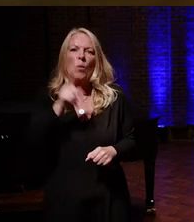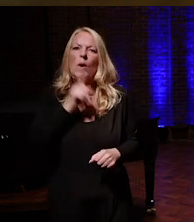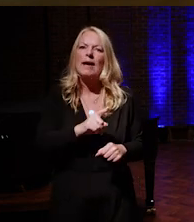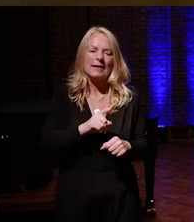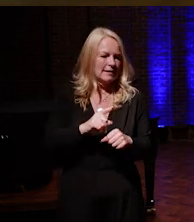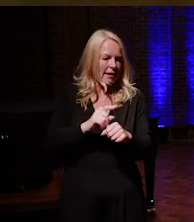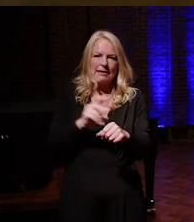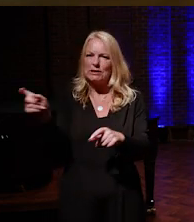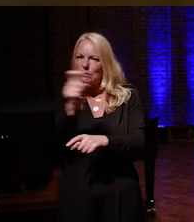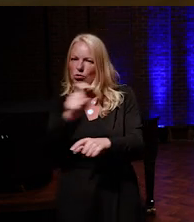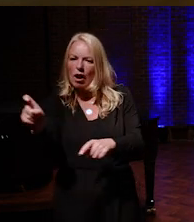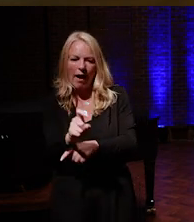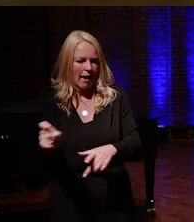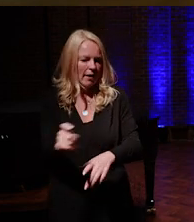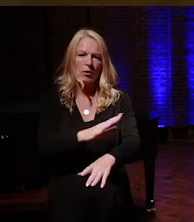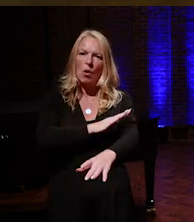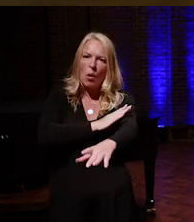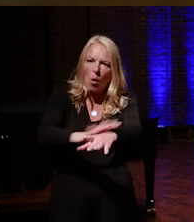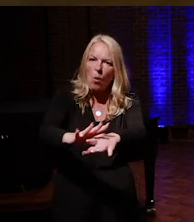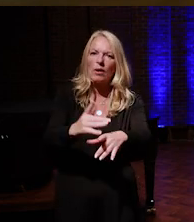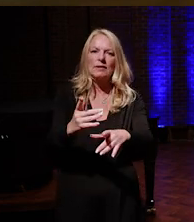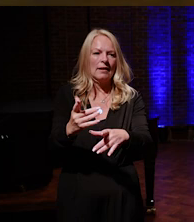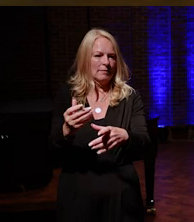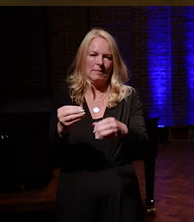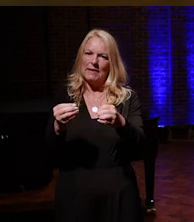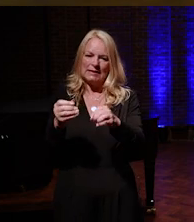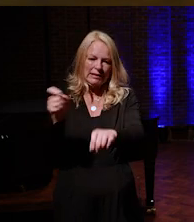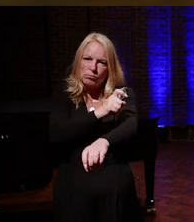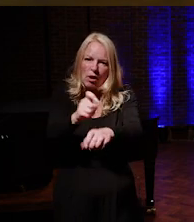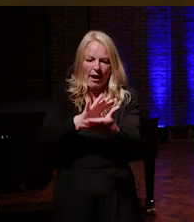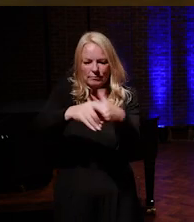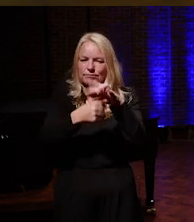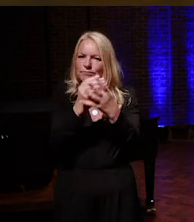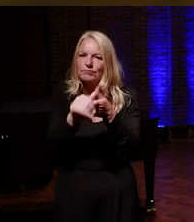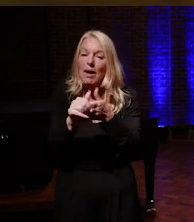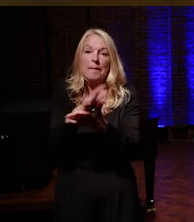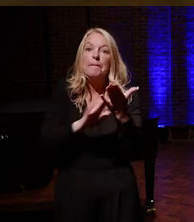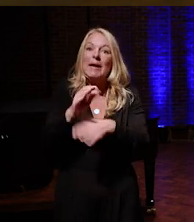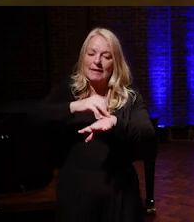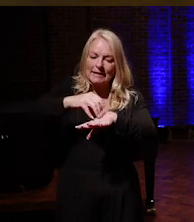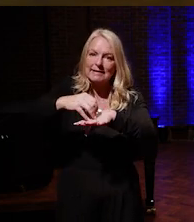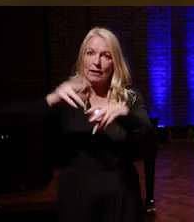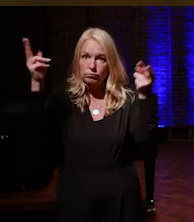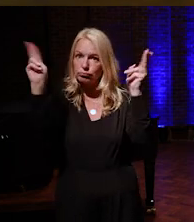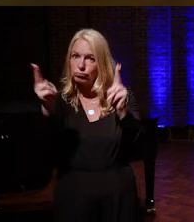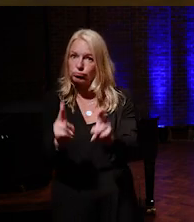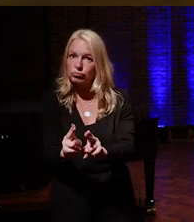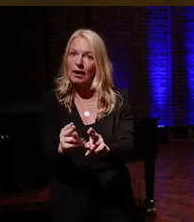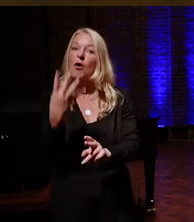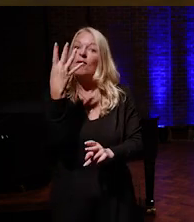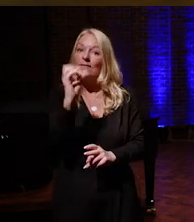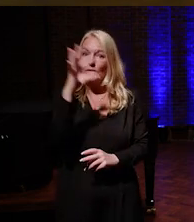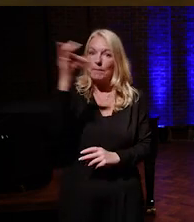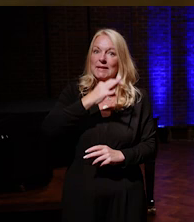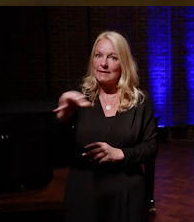And that's a huge problem. There is a global decline in insects, with estimates that 40% of species